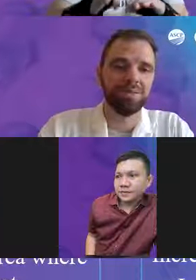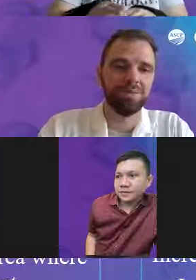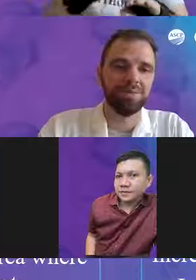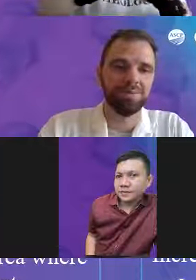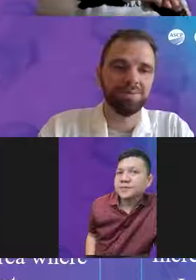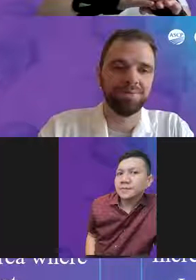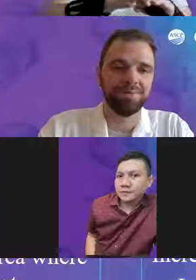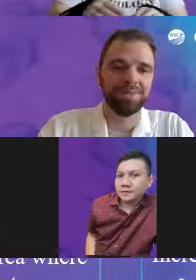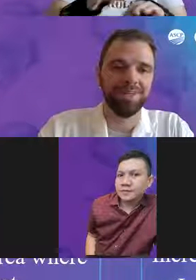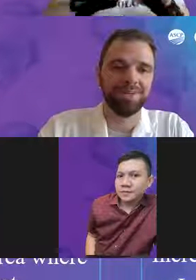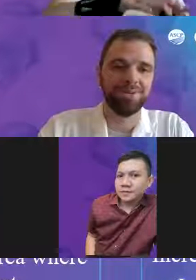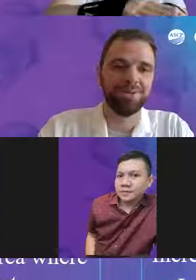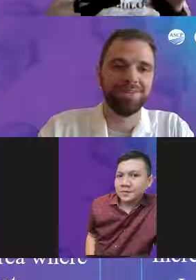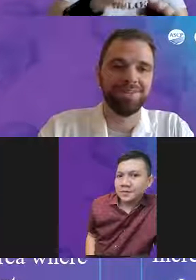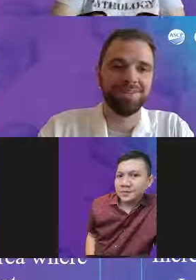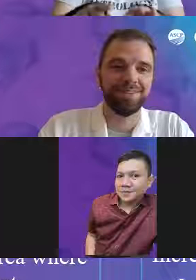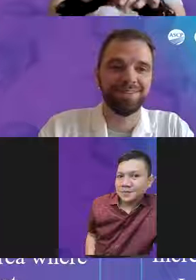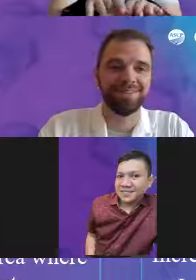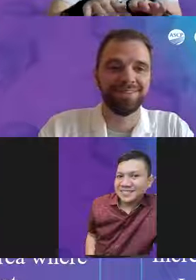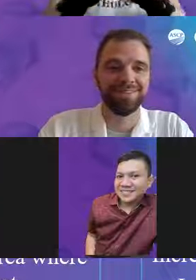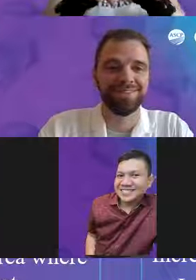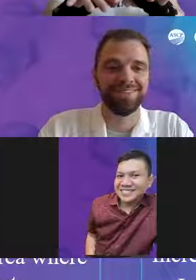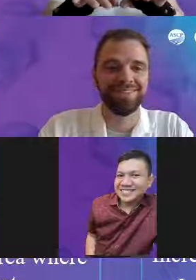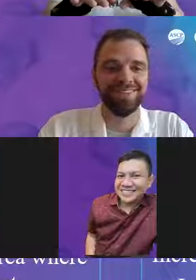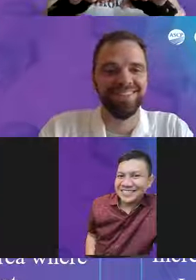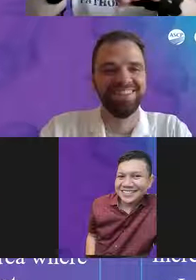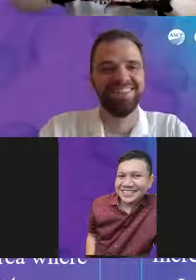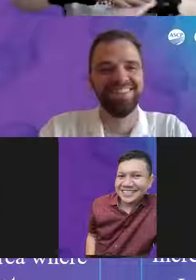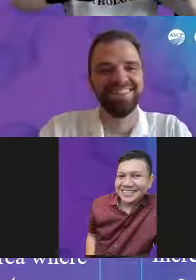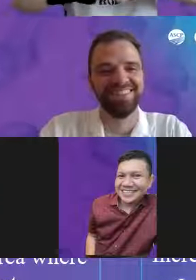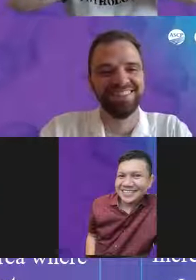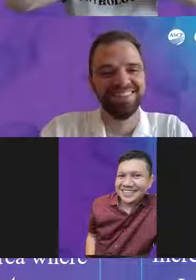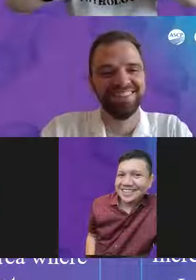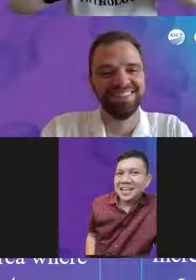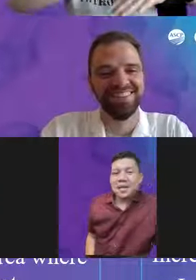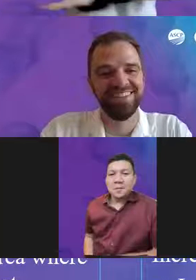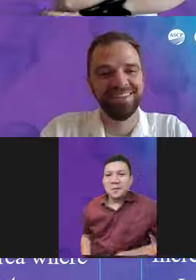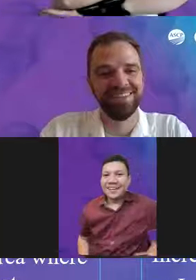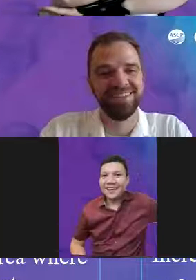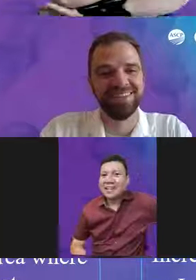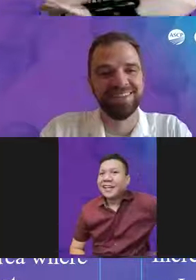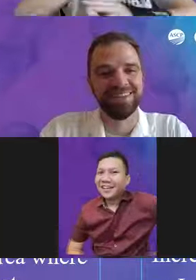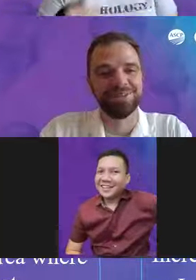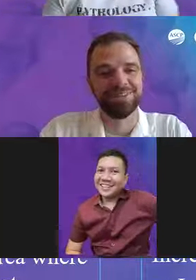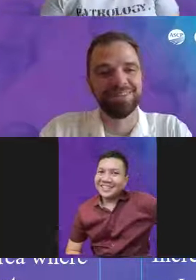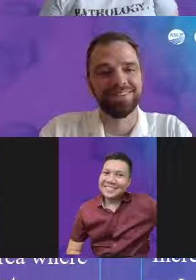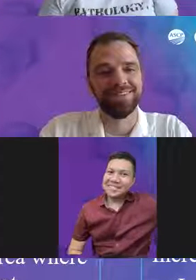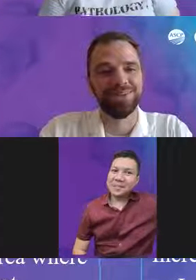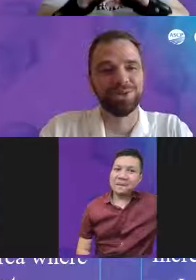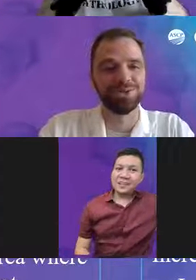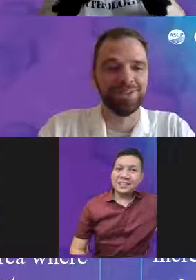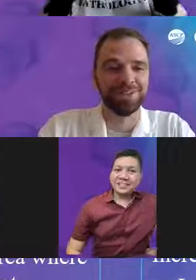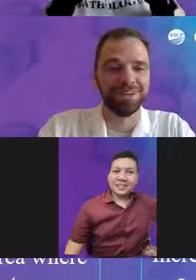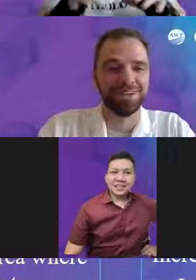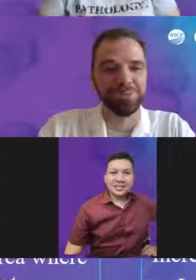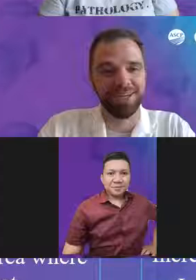hey, you're my friend. Let me hug you, you know, but they're not always like this. And it's not like that.